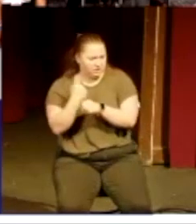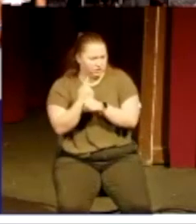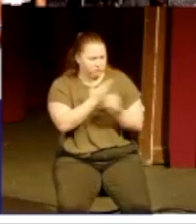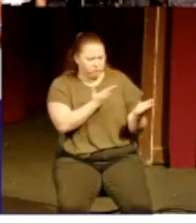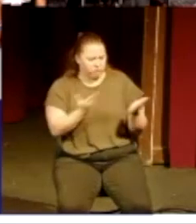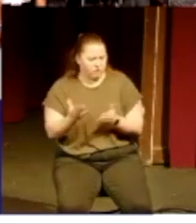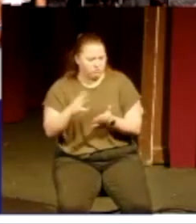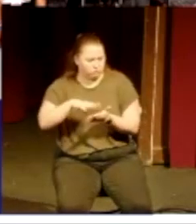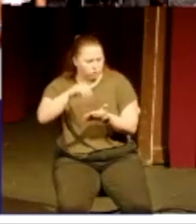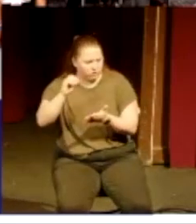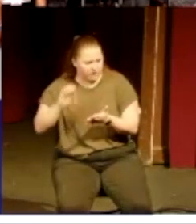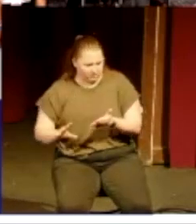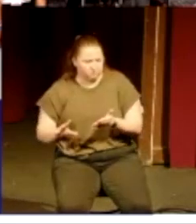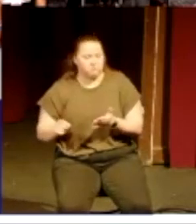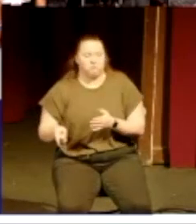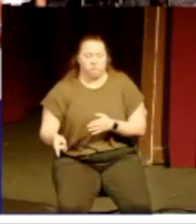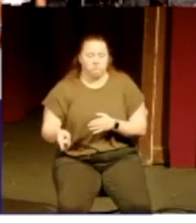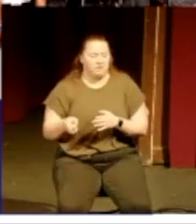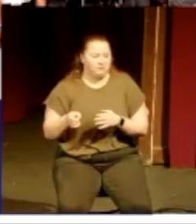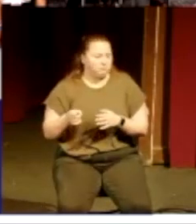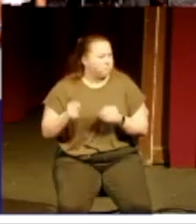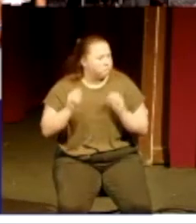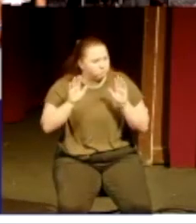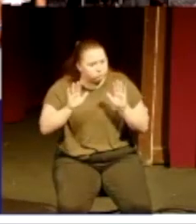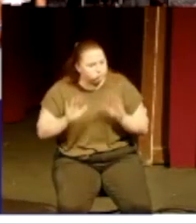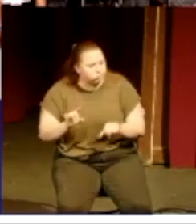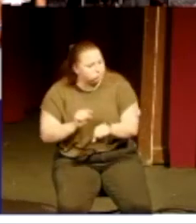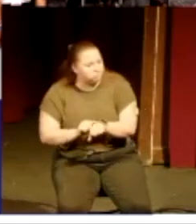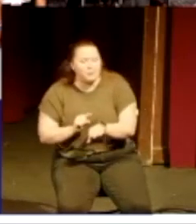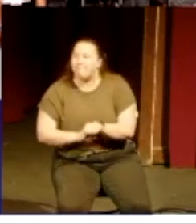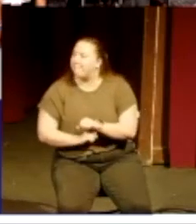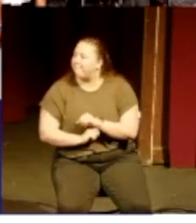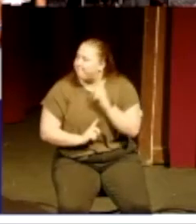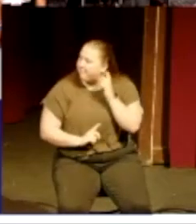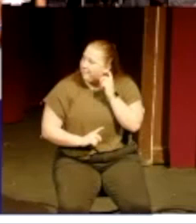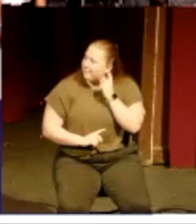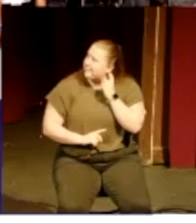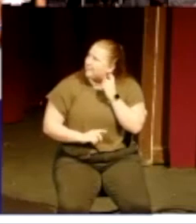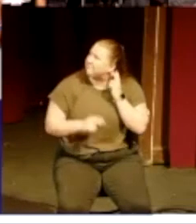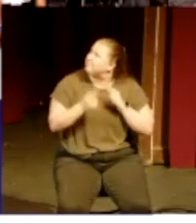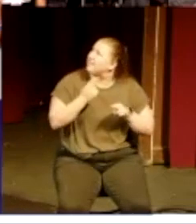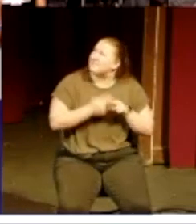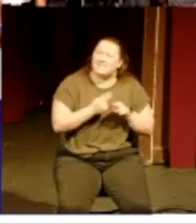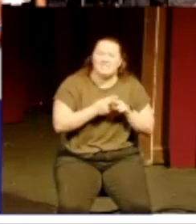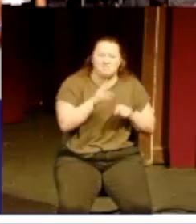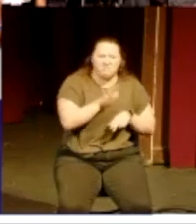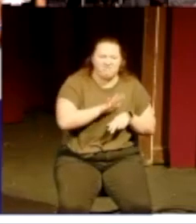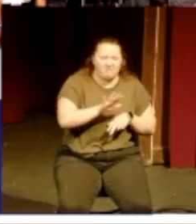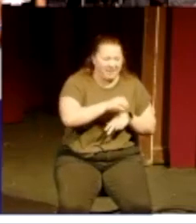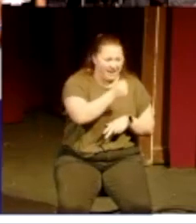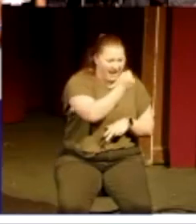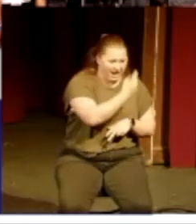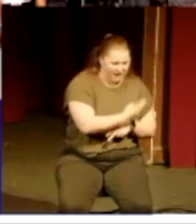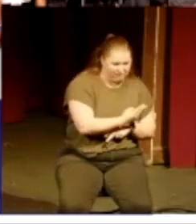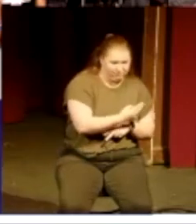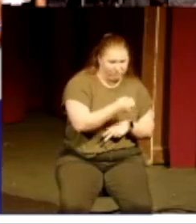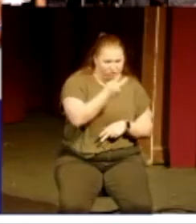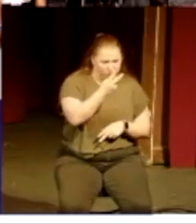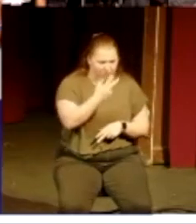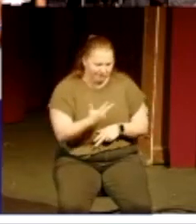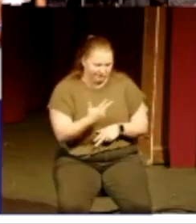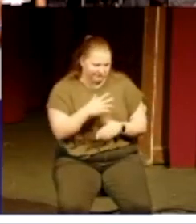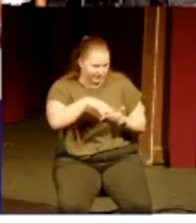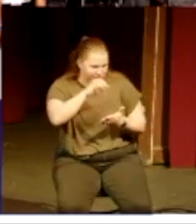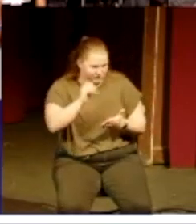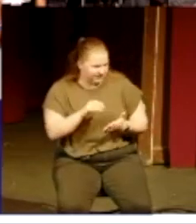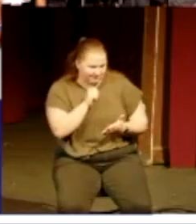students and just had a great time. I could name probably half to two-thirds of our students, but I wouldn't want to go there